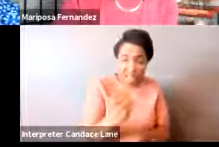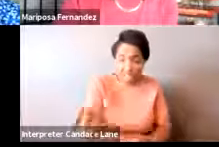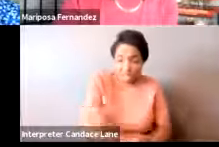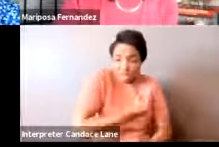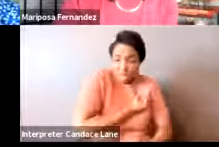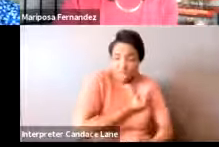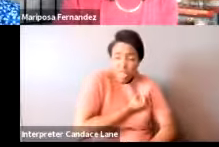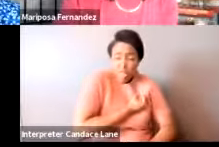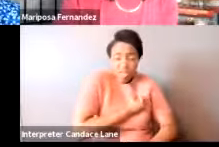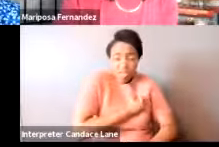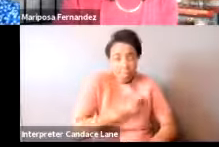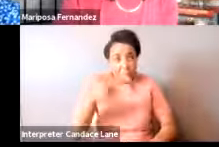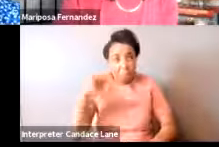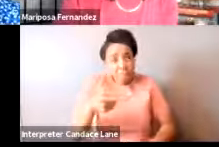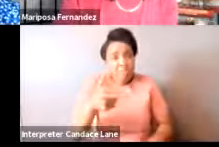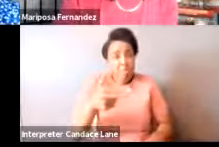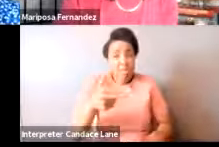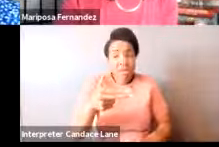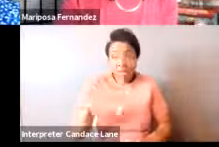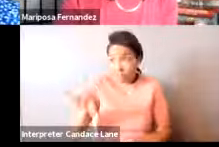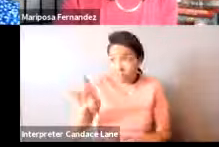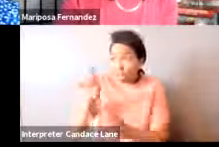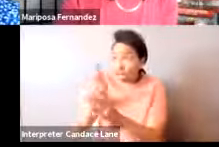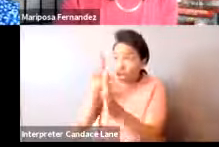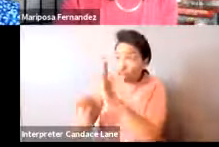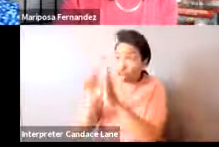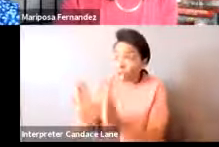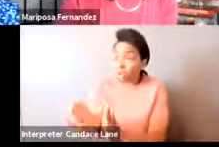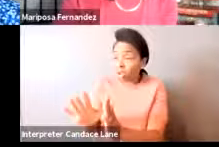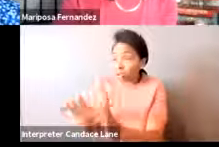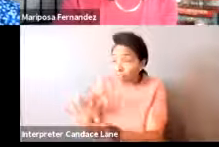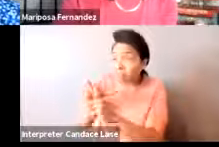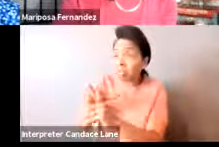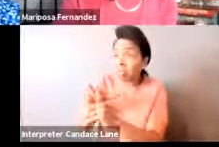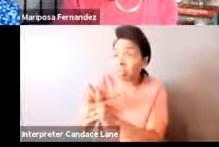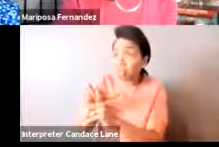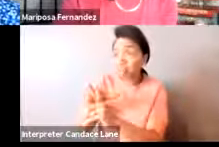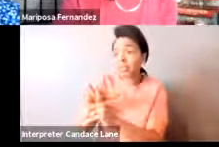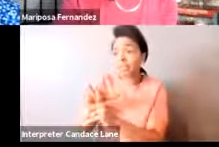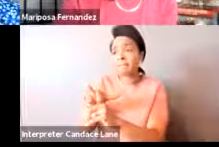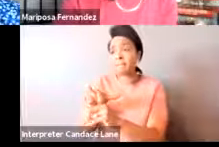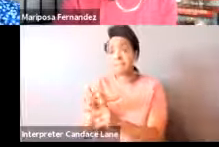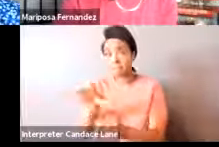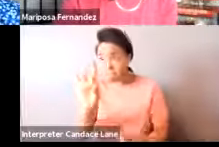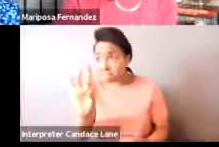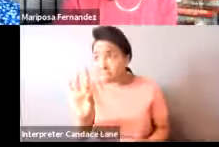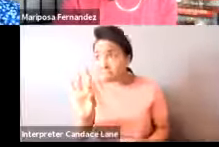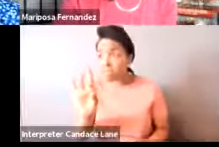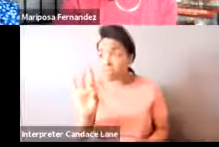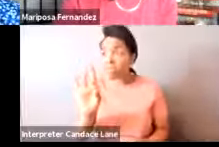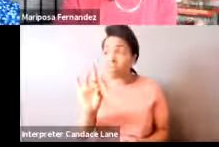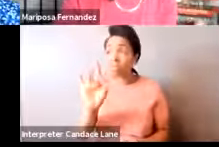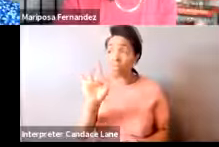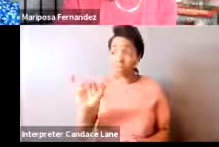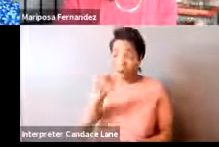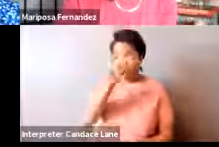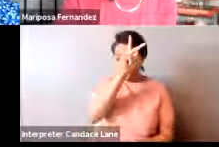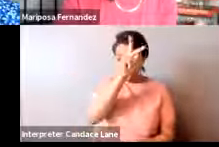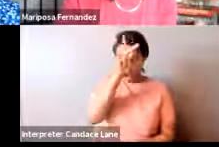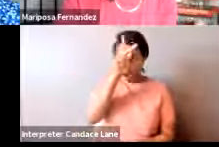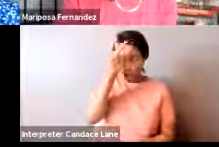they had found the killer or killers, as they speculated the rise of KKK sinister aspirations to wipe out future